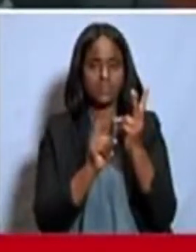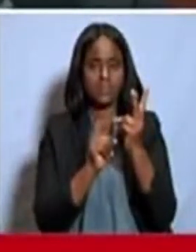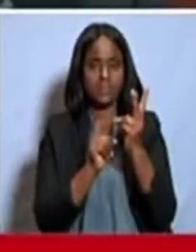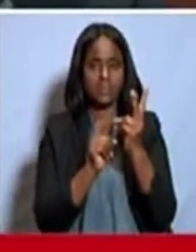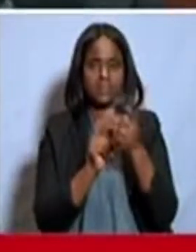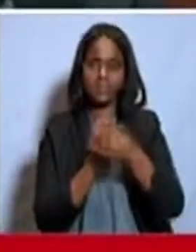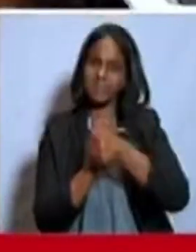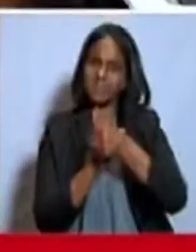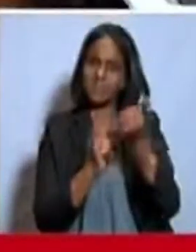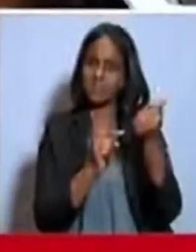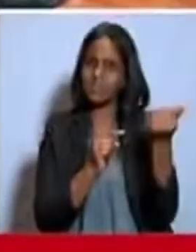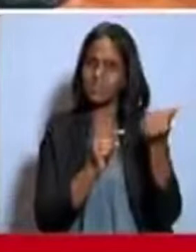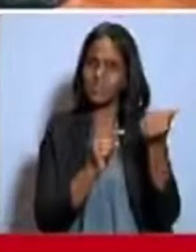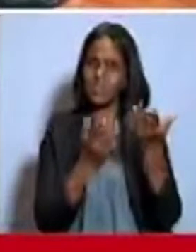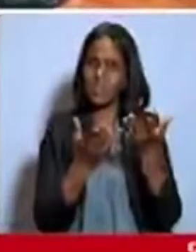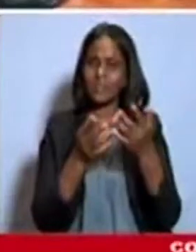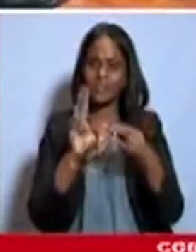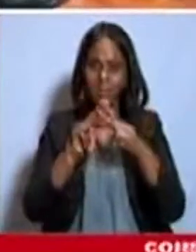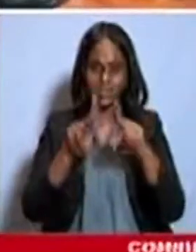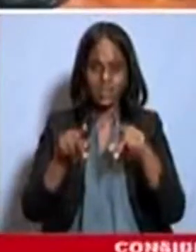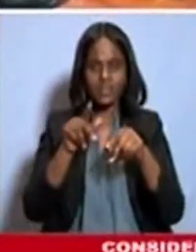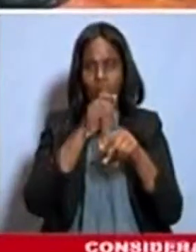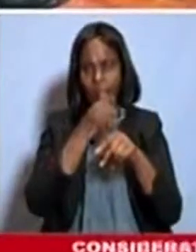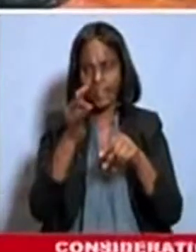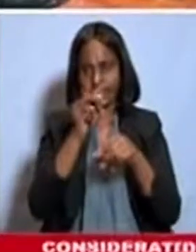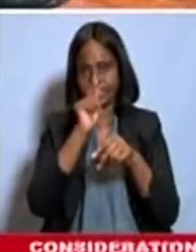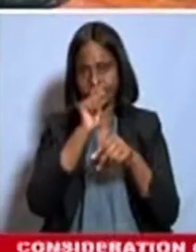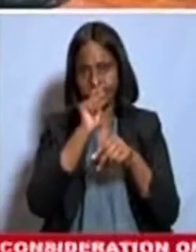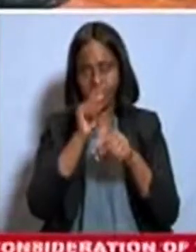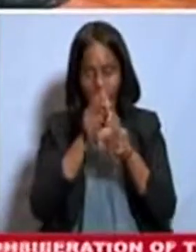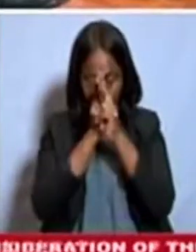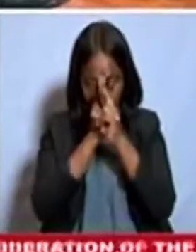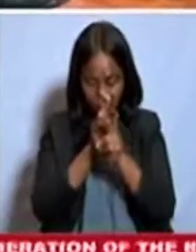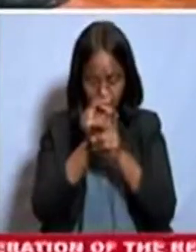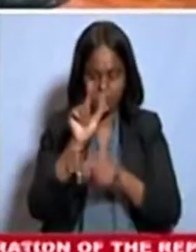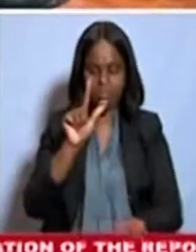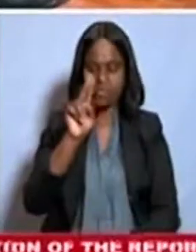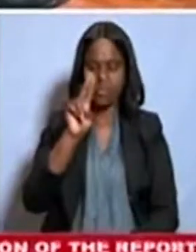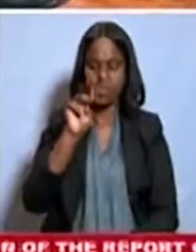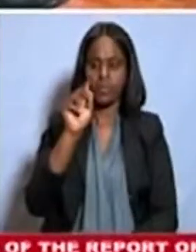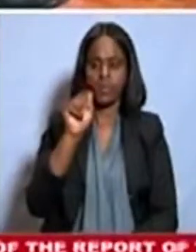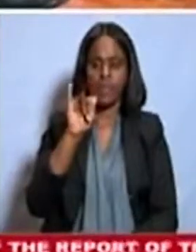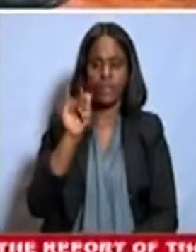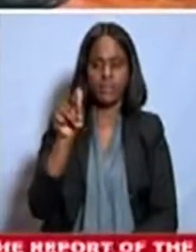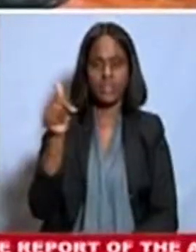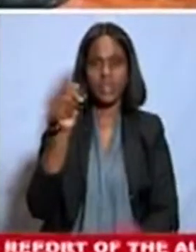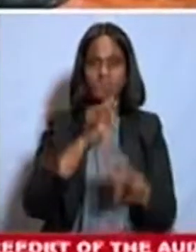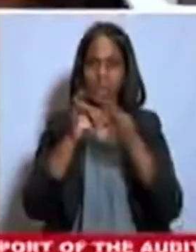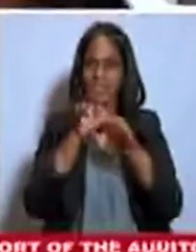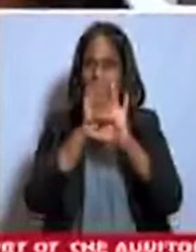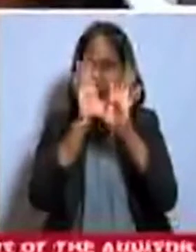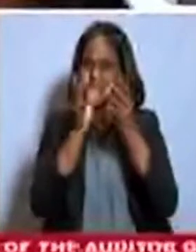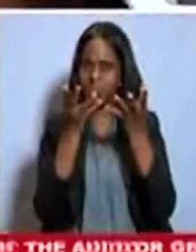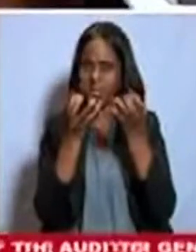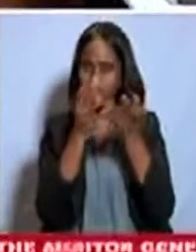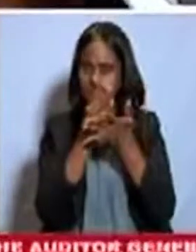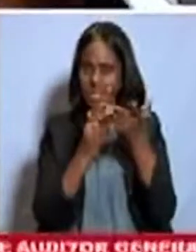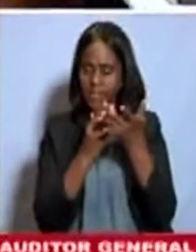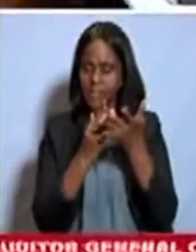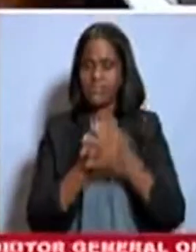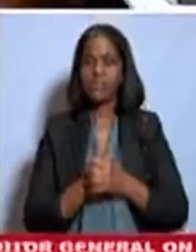Thank you, Chair. Thank you. You can switch off the mic. Honorable Lumai, you wanted to clarify something? Yeah,